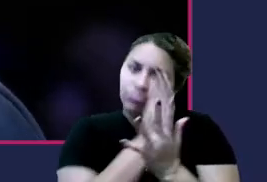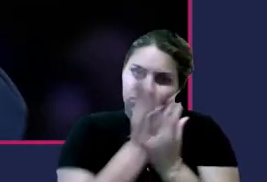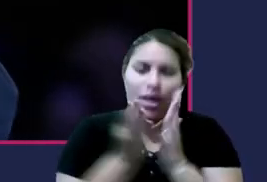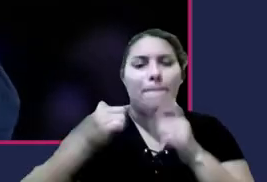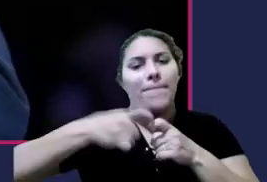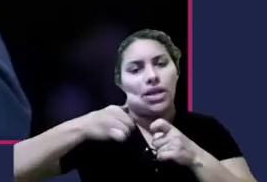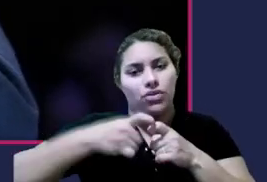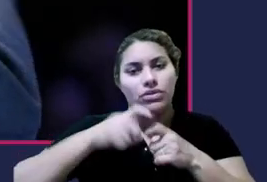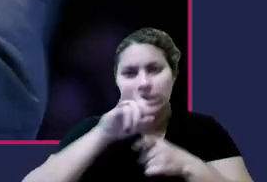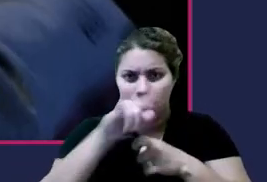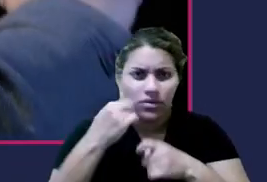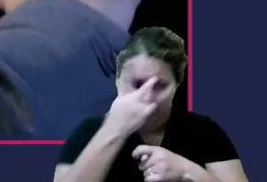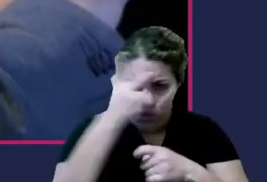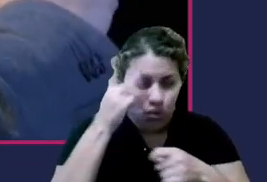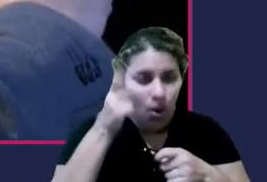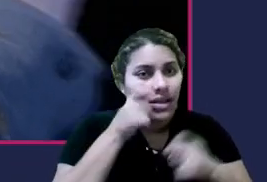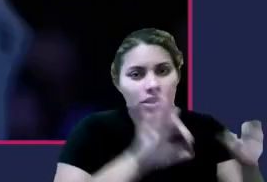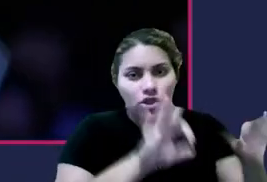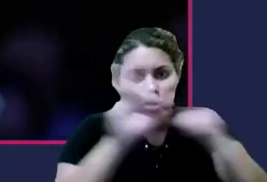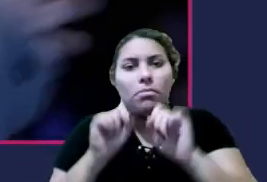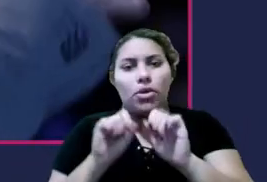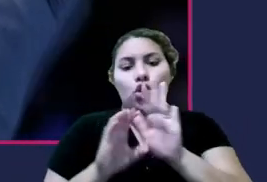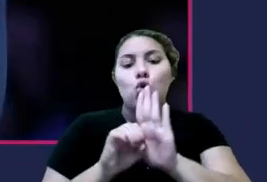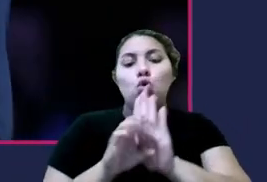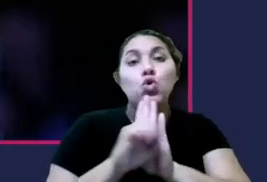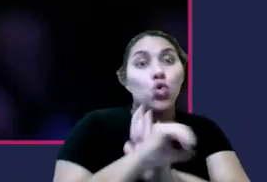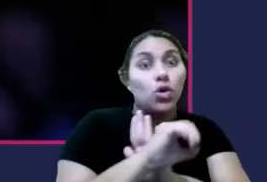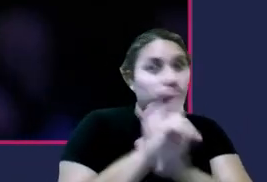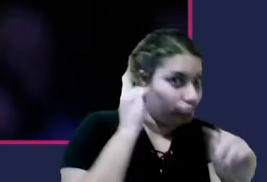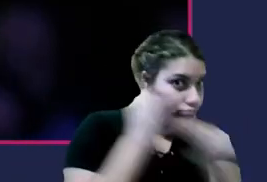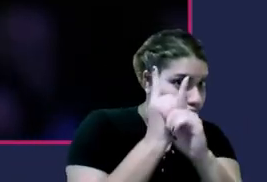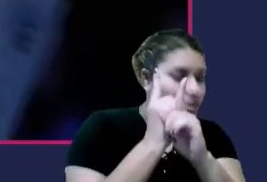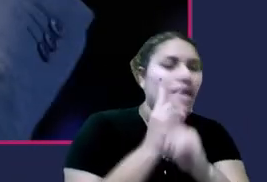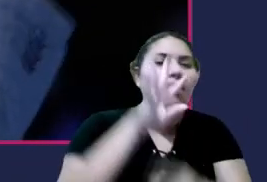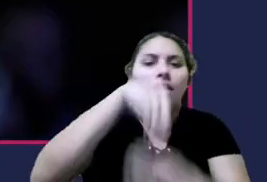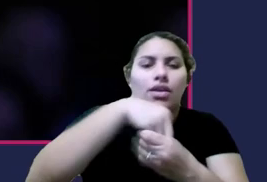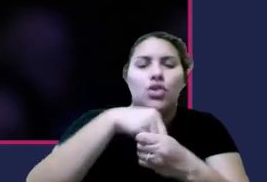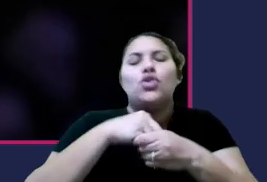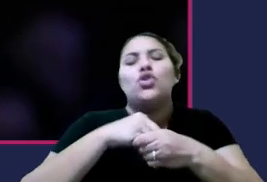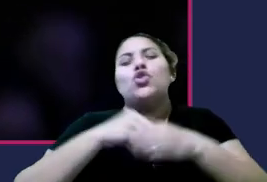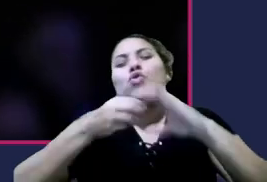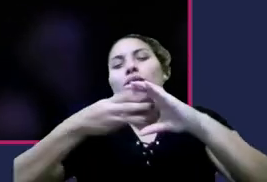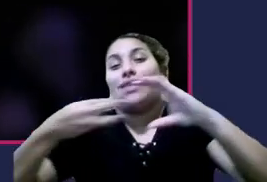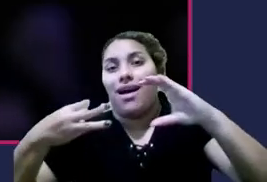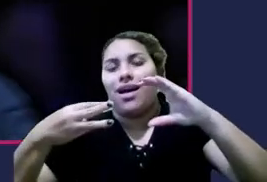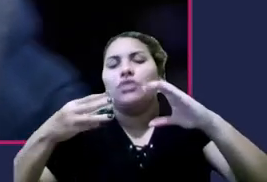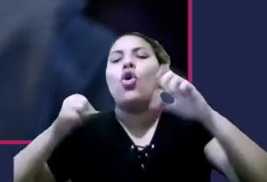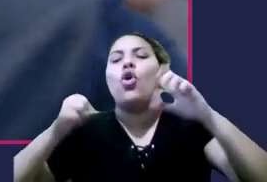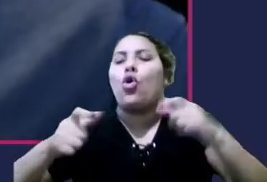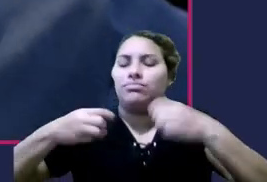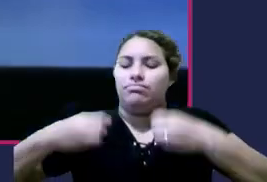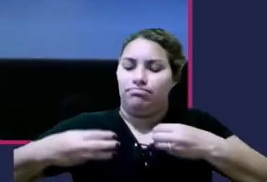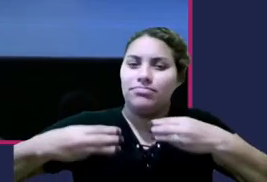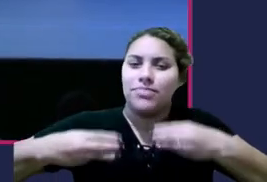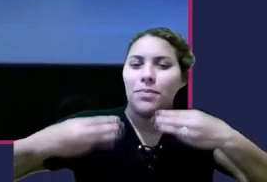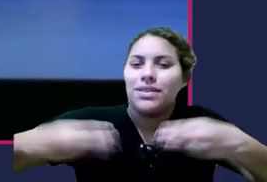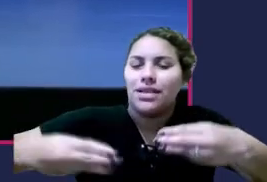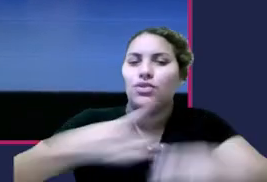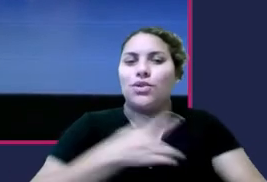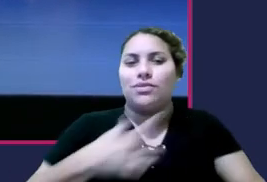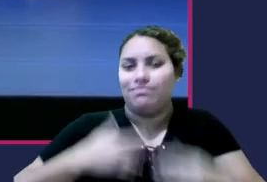service. For those who are watching us, you can Google Rare Disease, Ministry of Health, Brazil. You can find